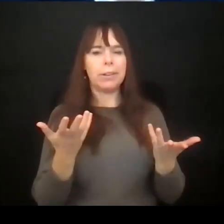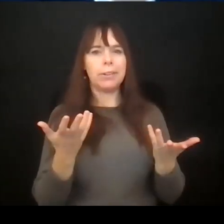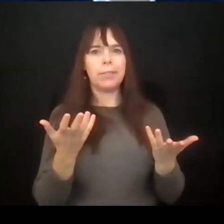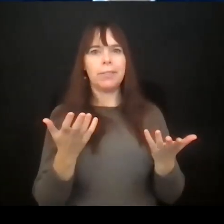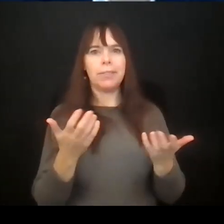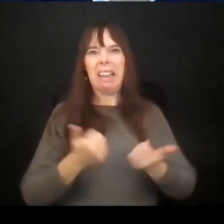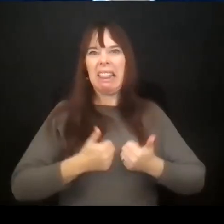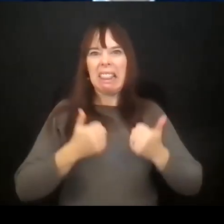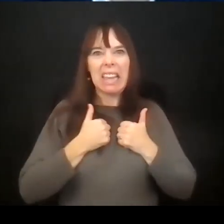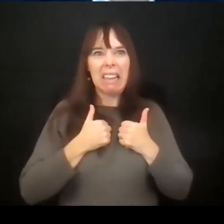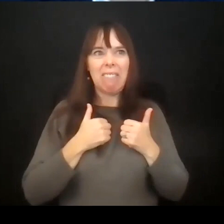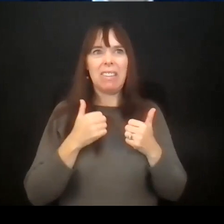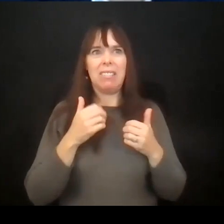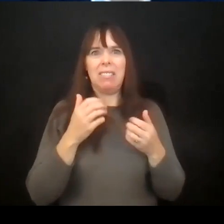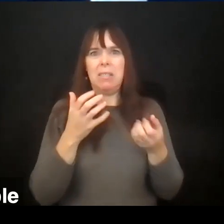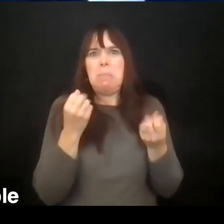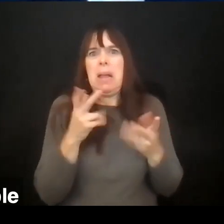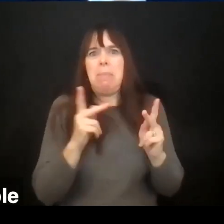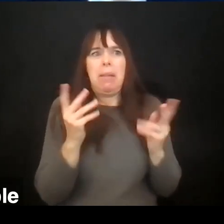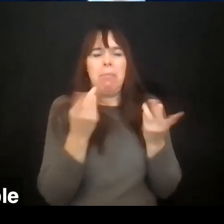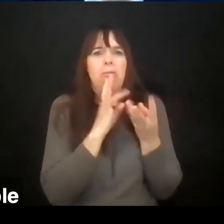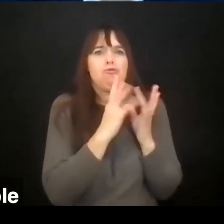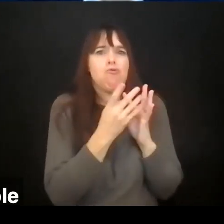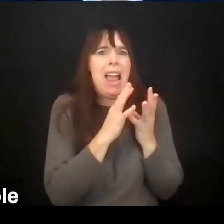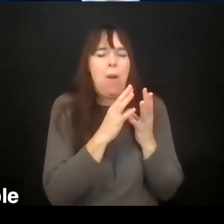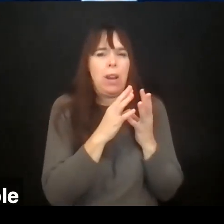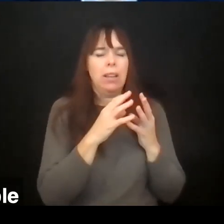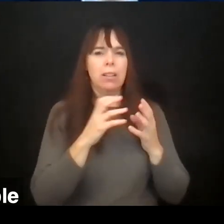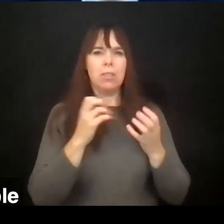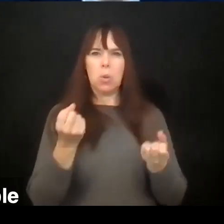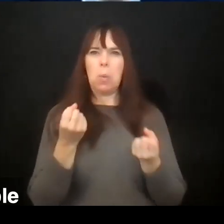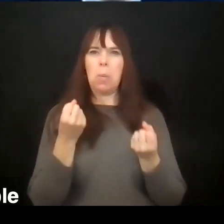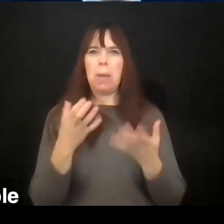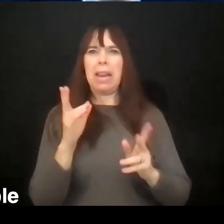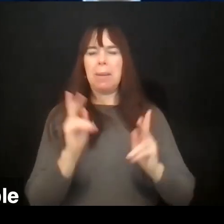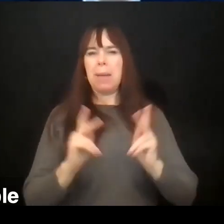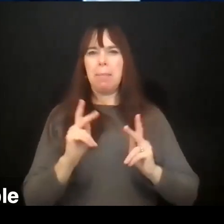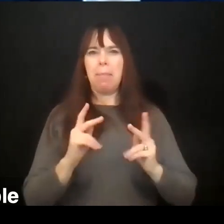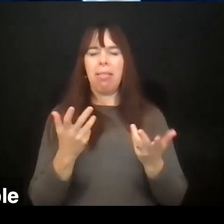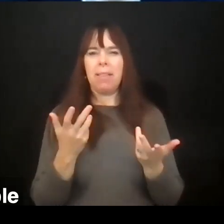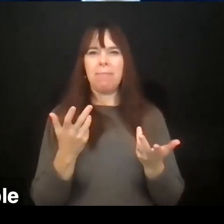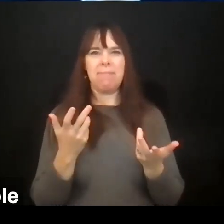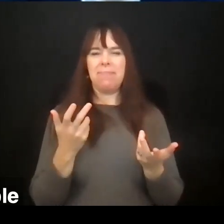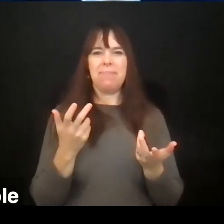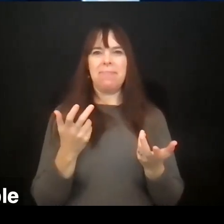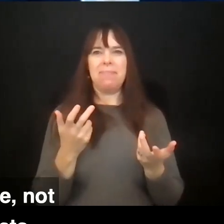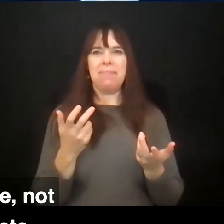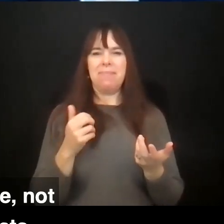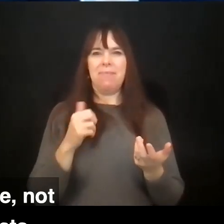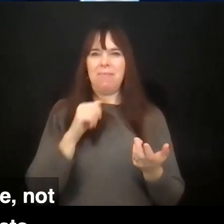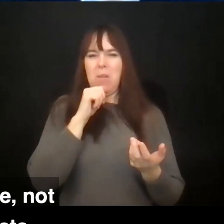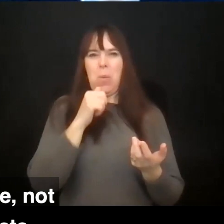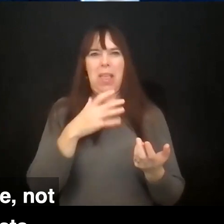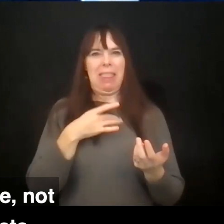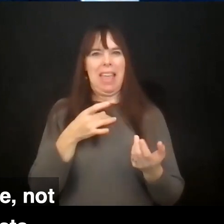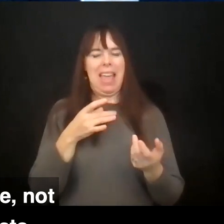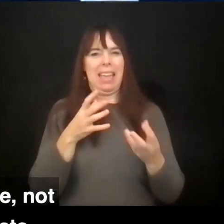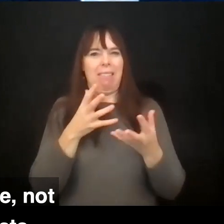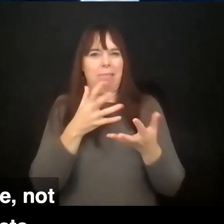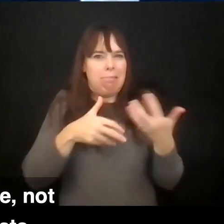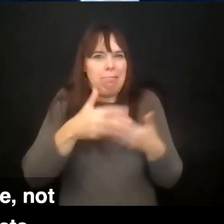live in very crowded places. And so a lot of people were looking at not so much